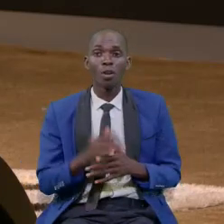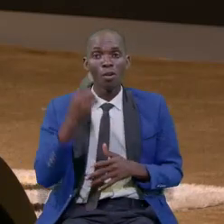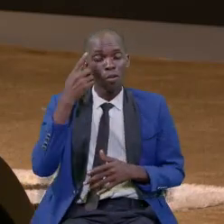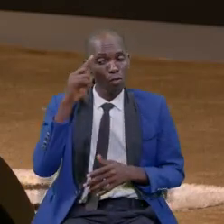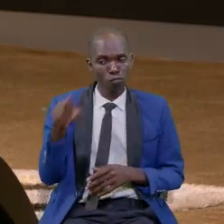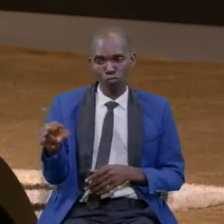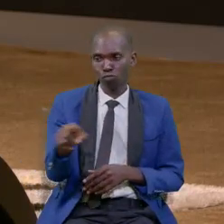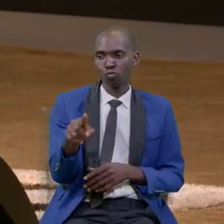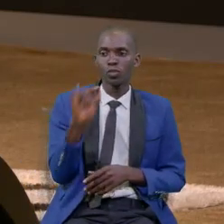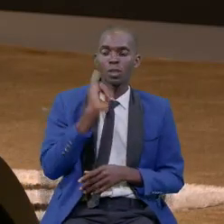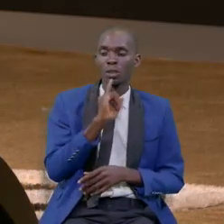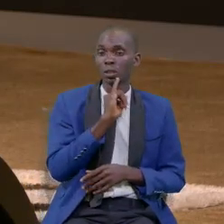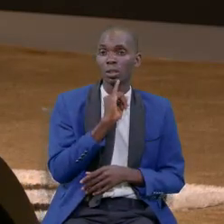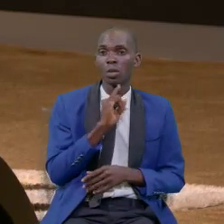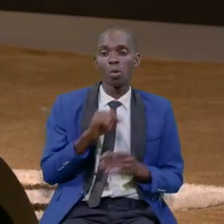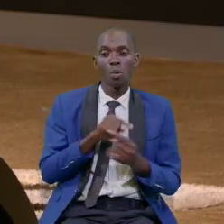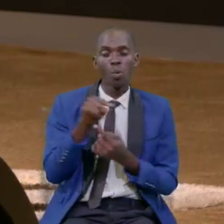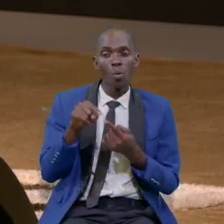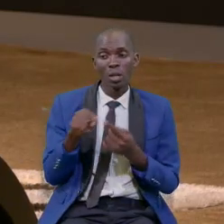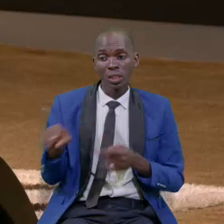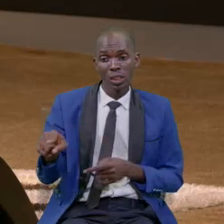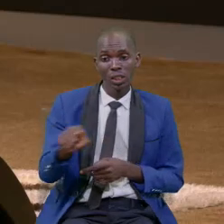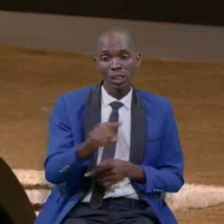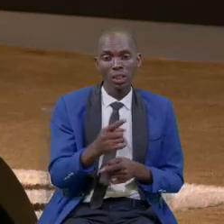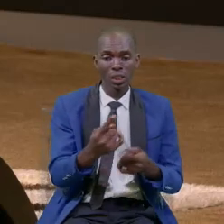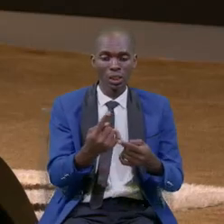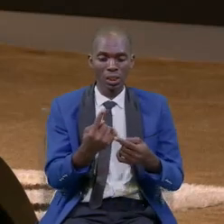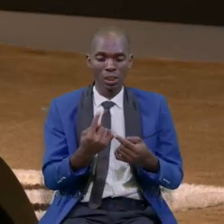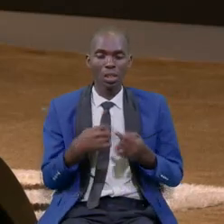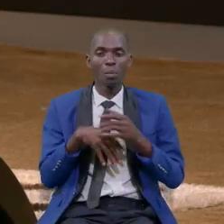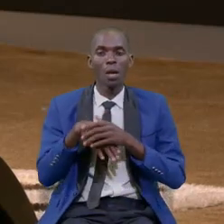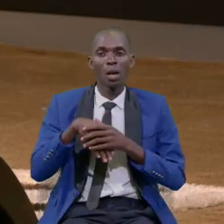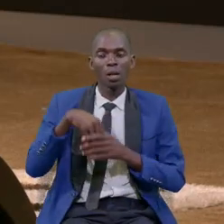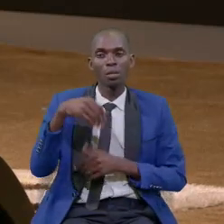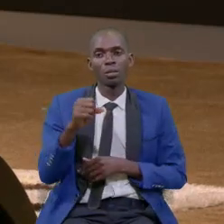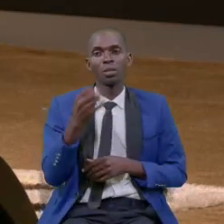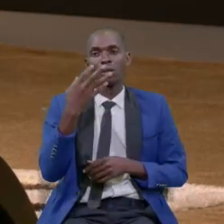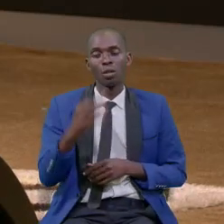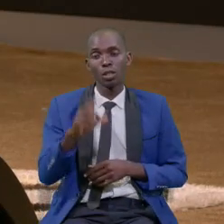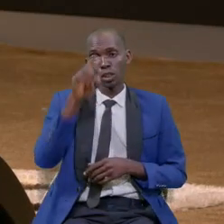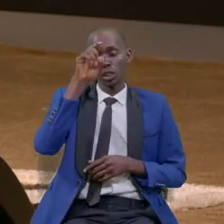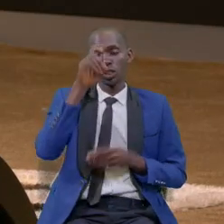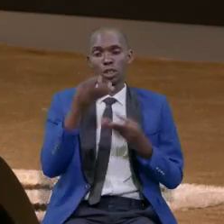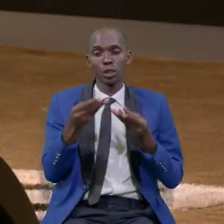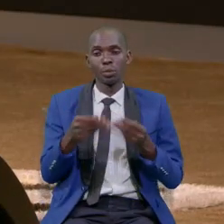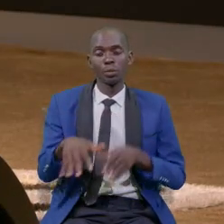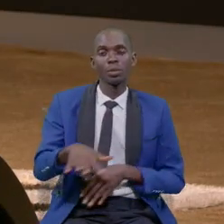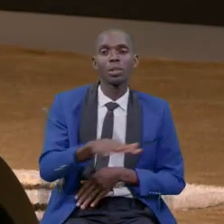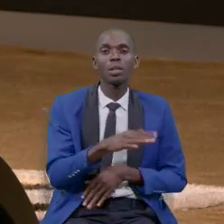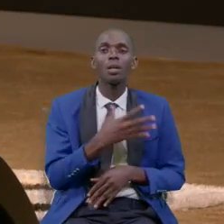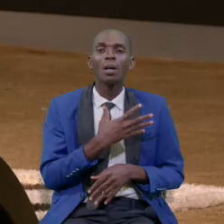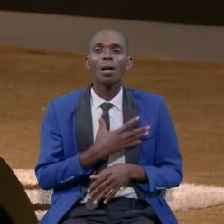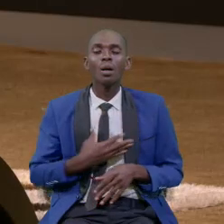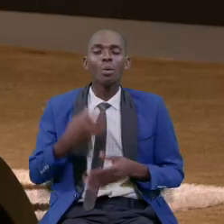for you. When ye came out of Egypt, and